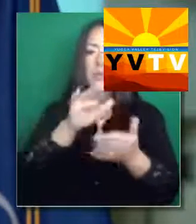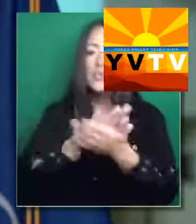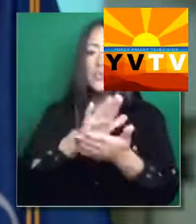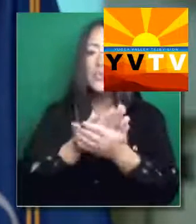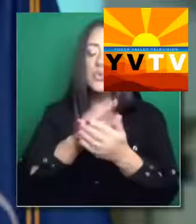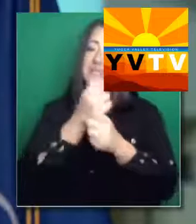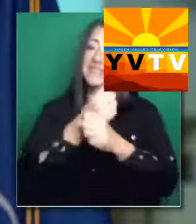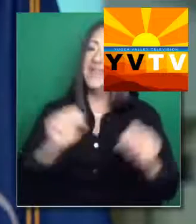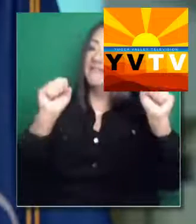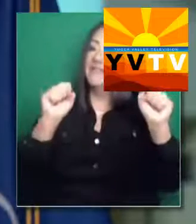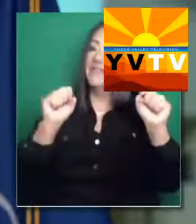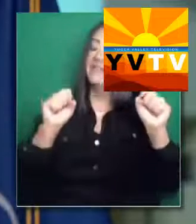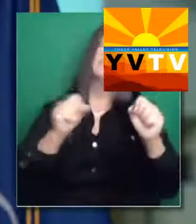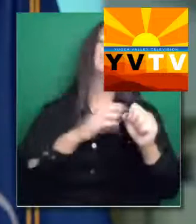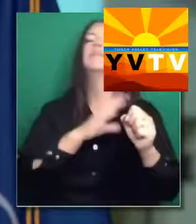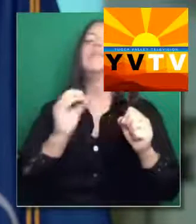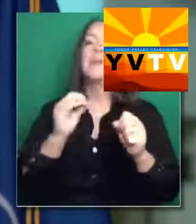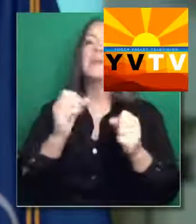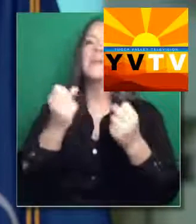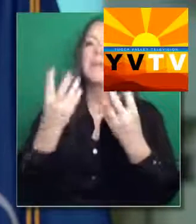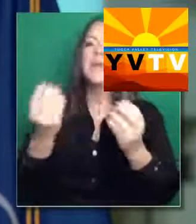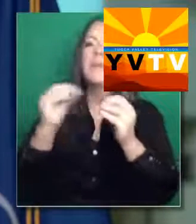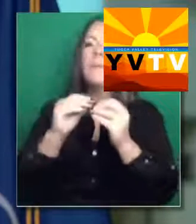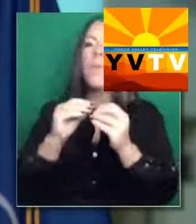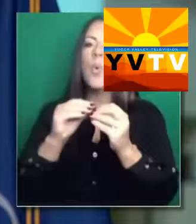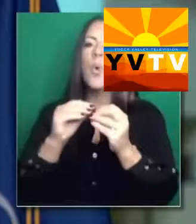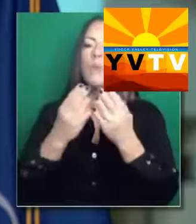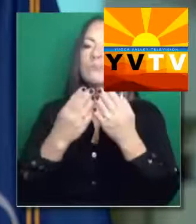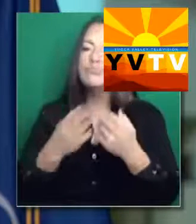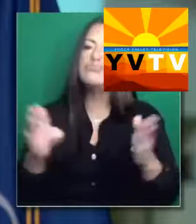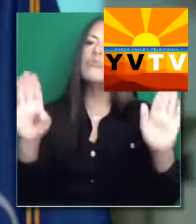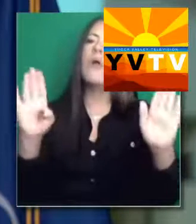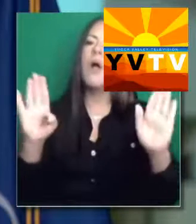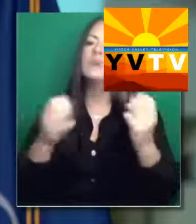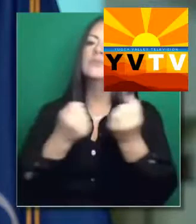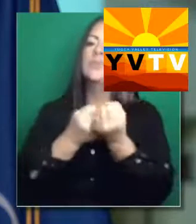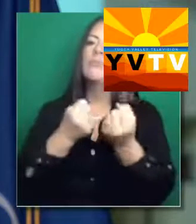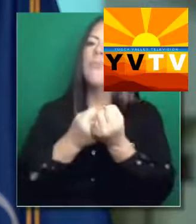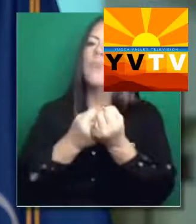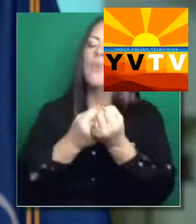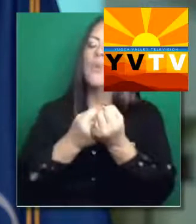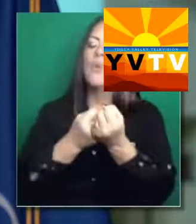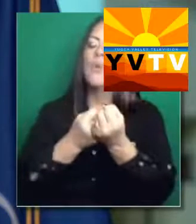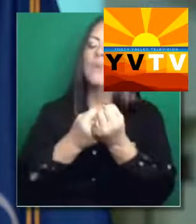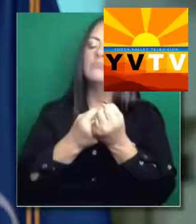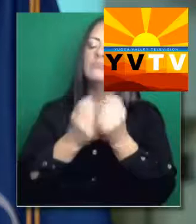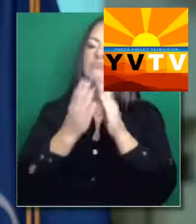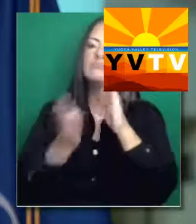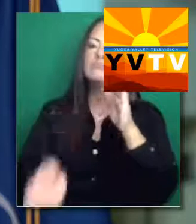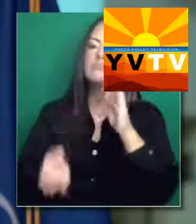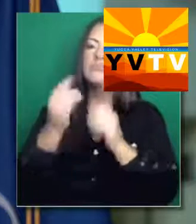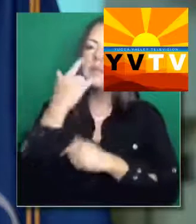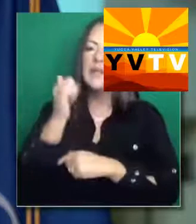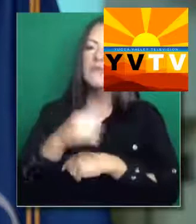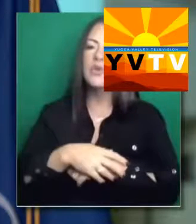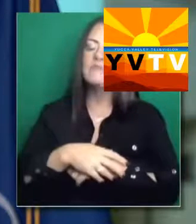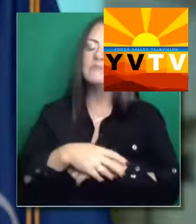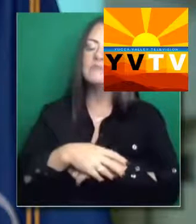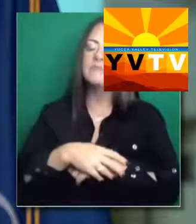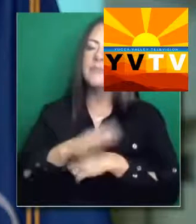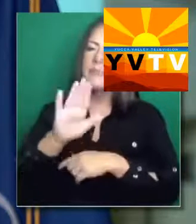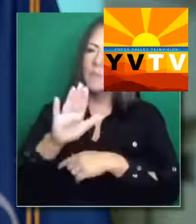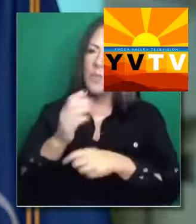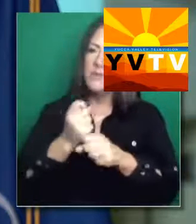and budget support more broadly across the spectrum that is our annual right as